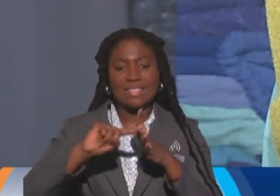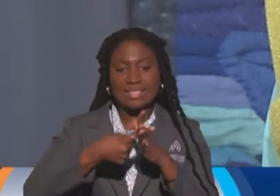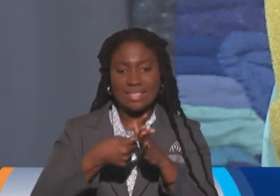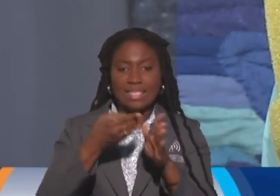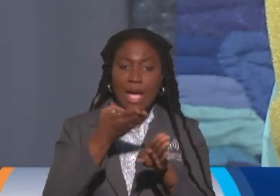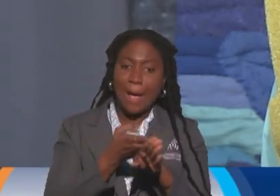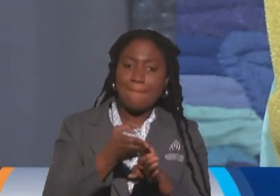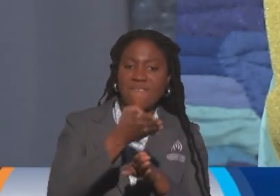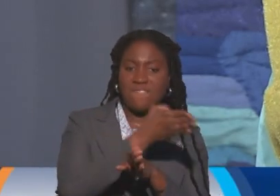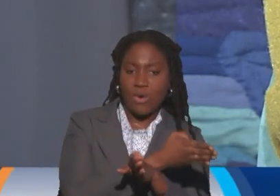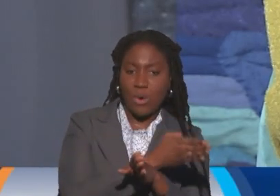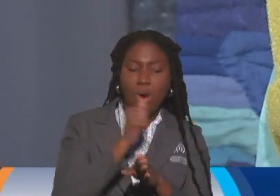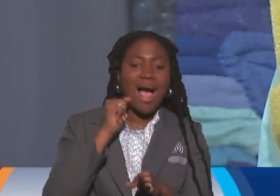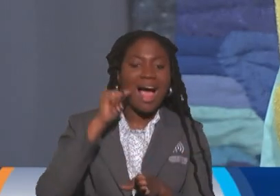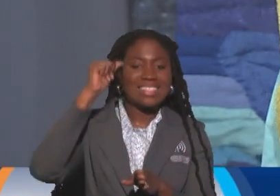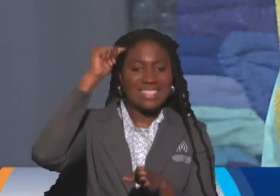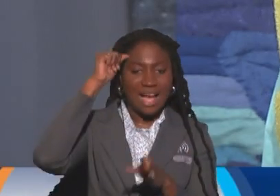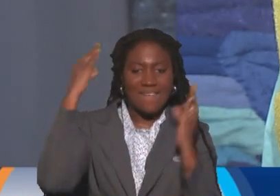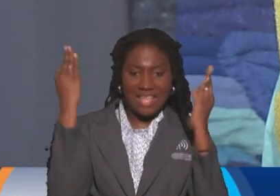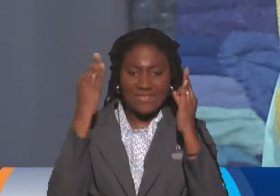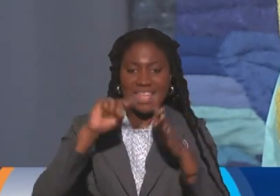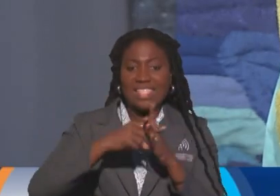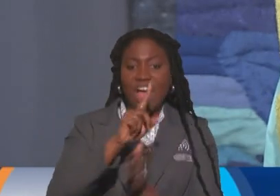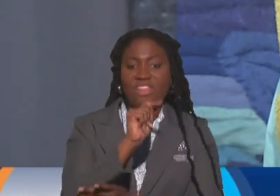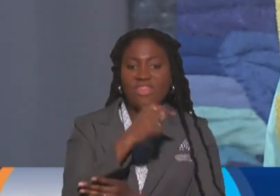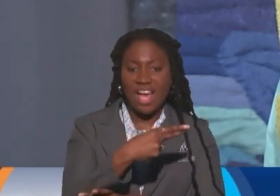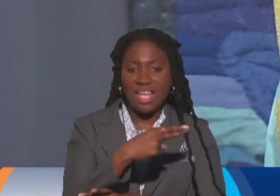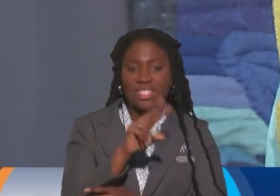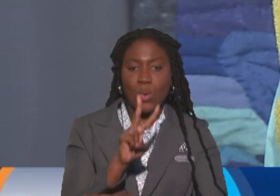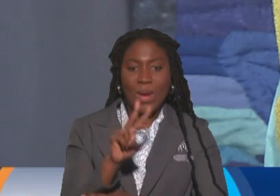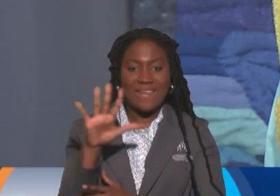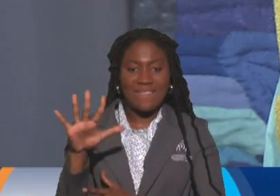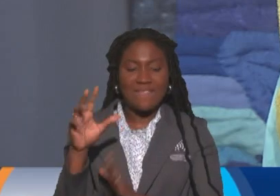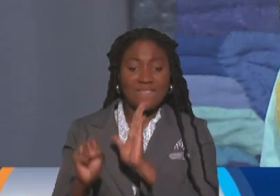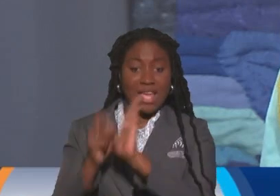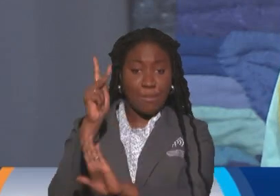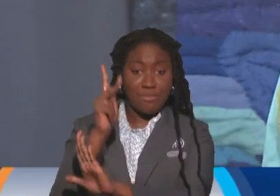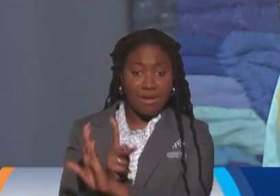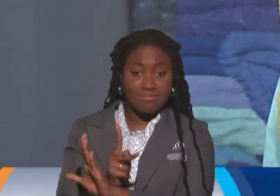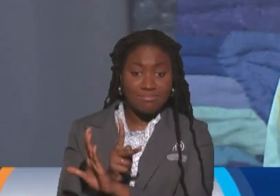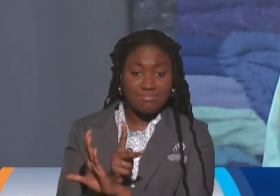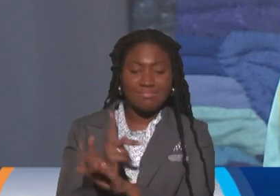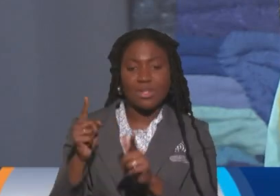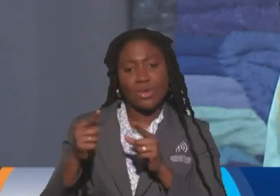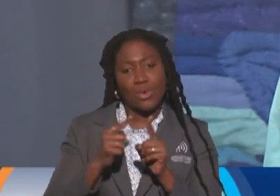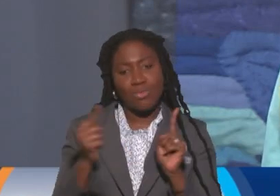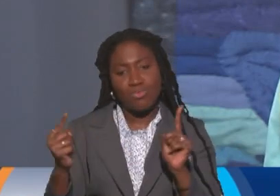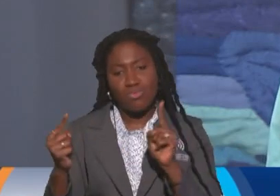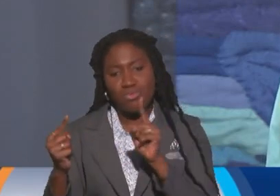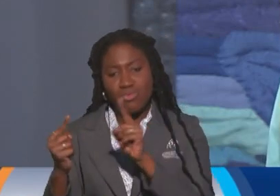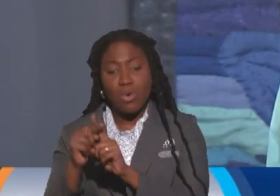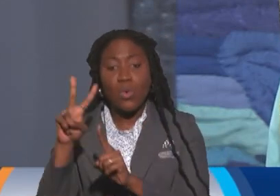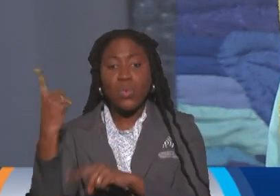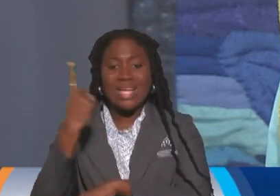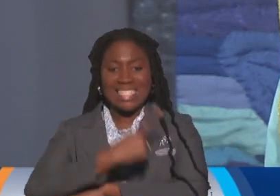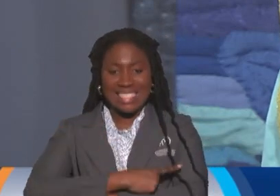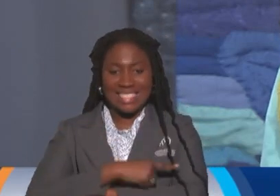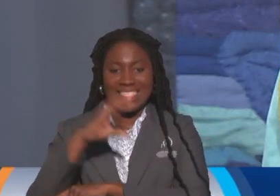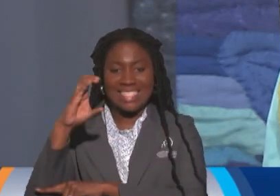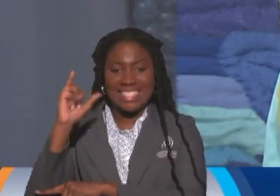the Adult Festival. So it starts on Tuesday, 25th April, and it runs for 2 days at City